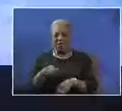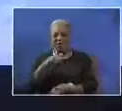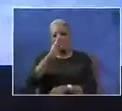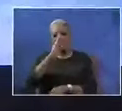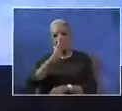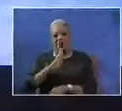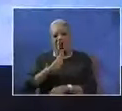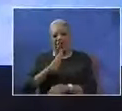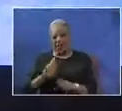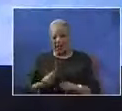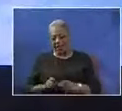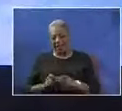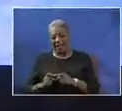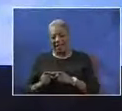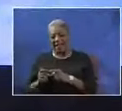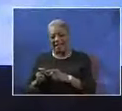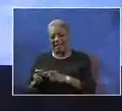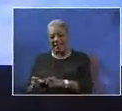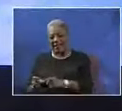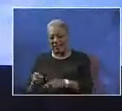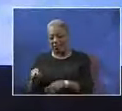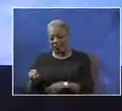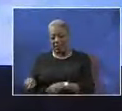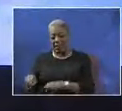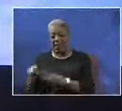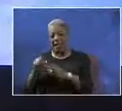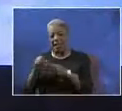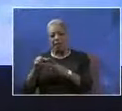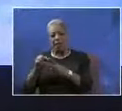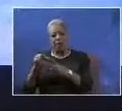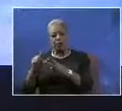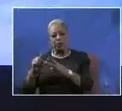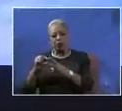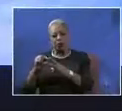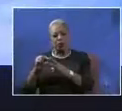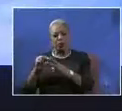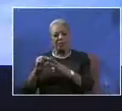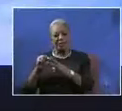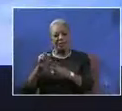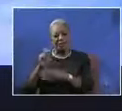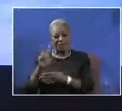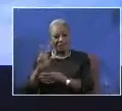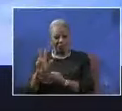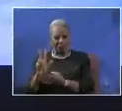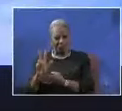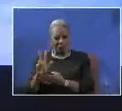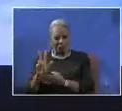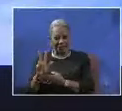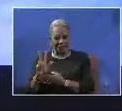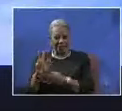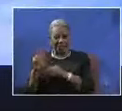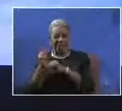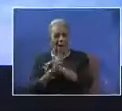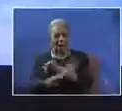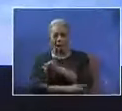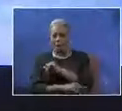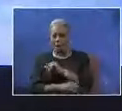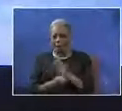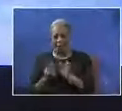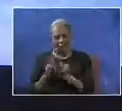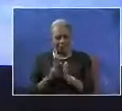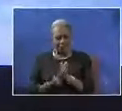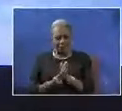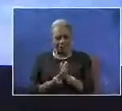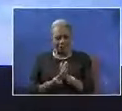has given you here's three choices of punishment. And this, by the way, is the only time you